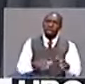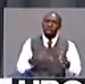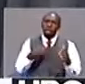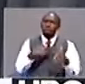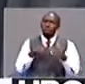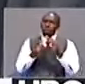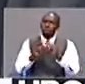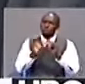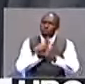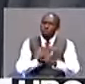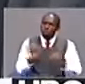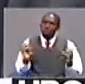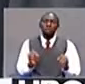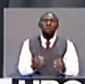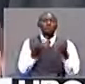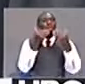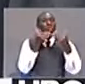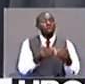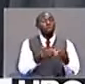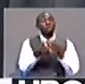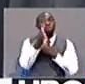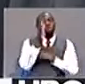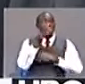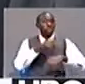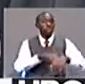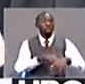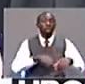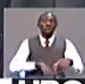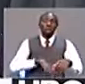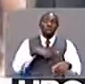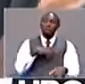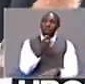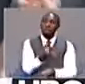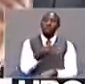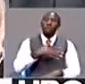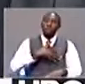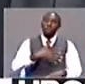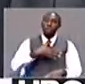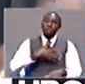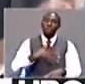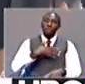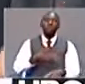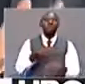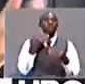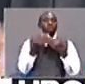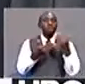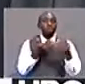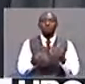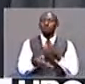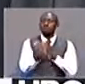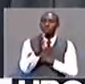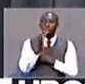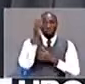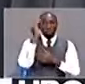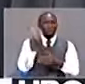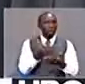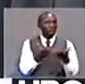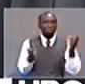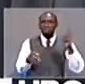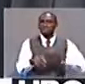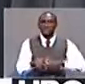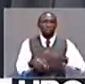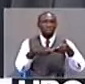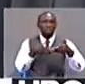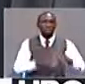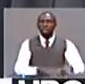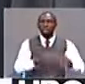must only do is only to thank God when we are still alive. We should not forget that for us, anytime we can die. But also, but before you